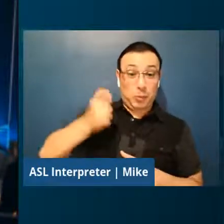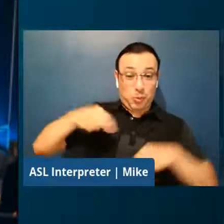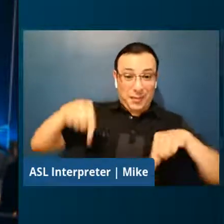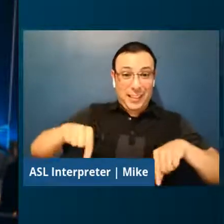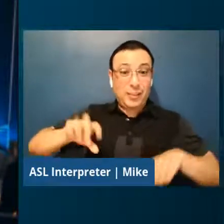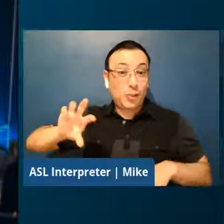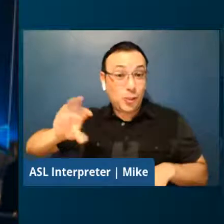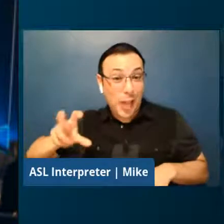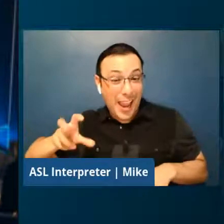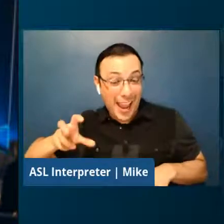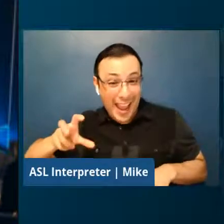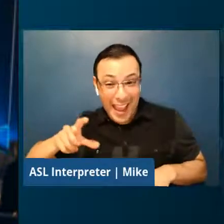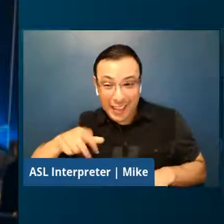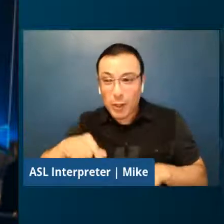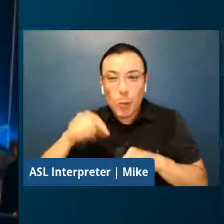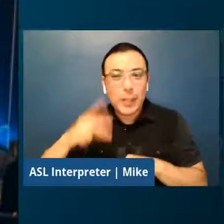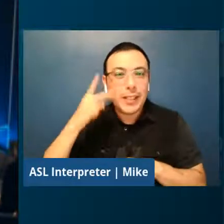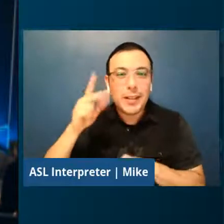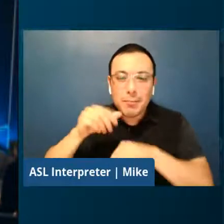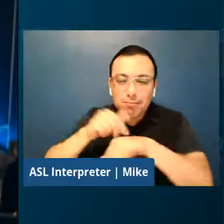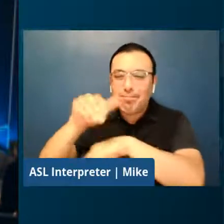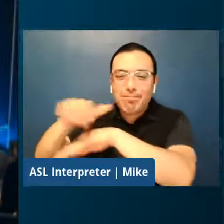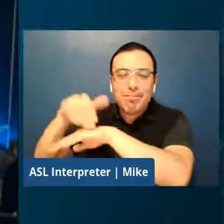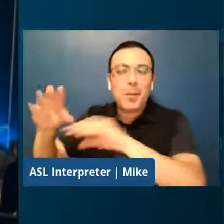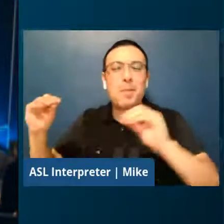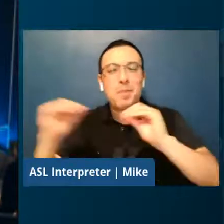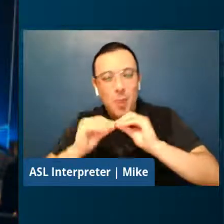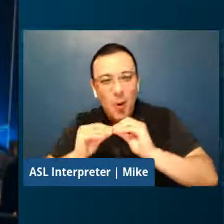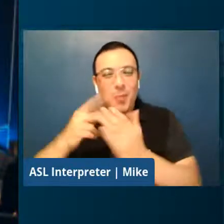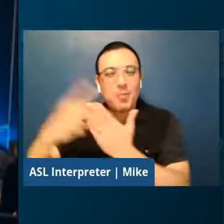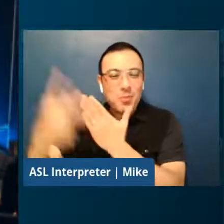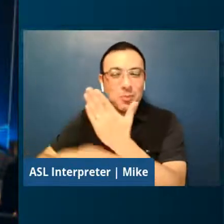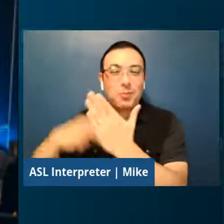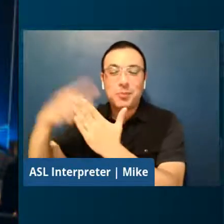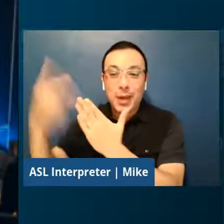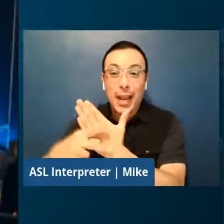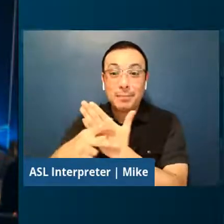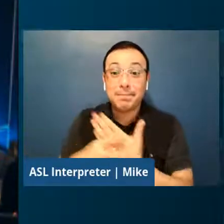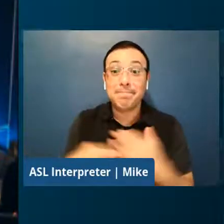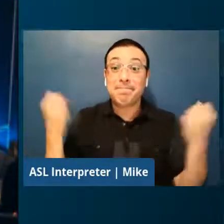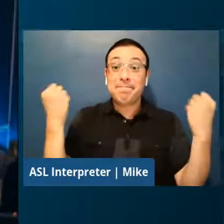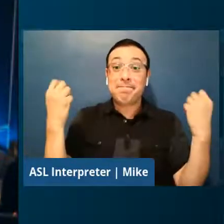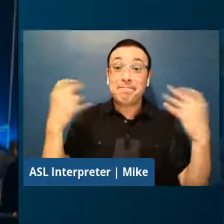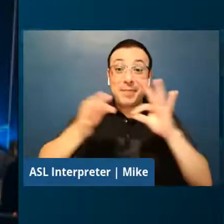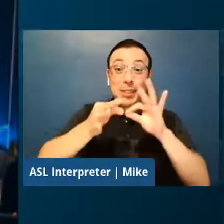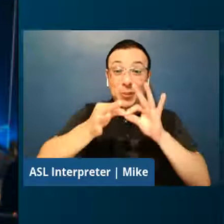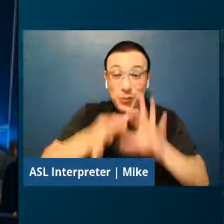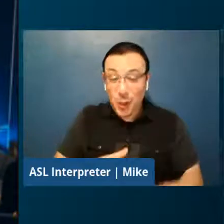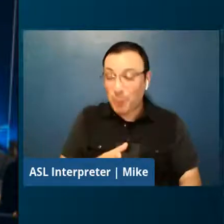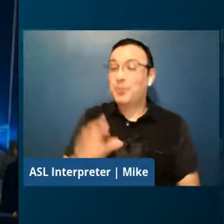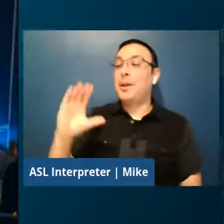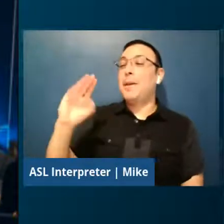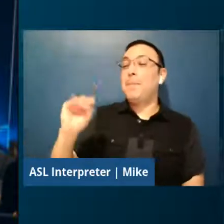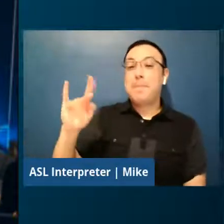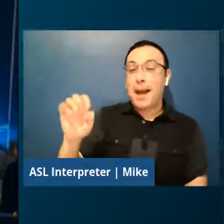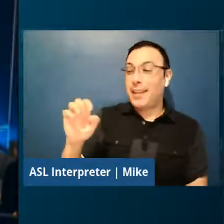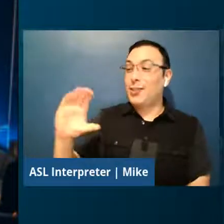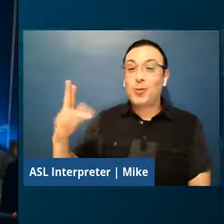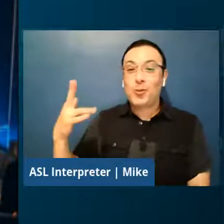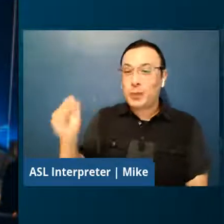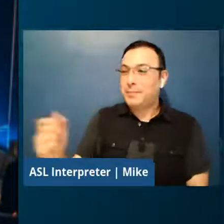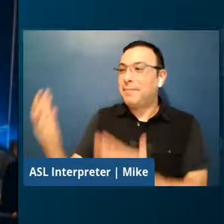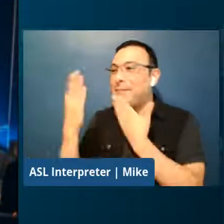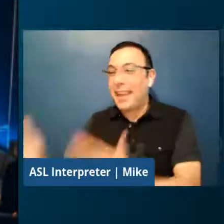And of course, thank you again to Mike and Chris, our interpreters, for our wonderful interpreting today for our program. Our next